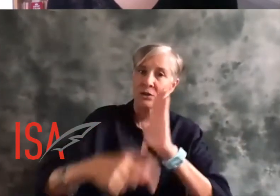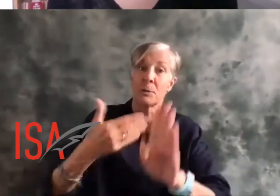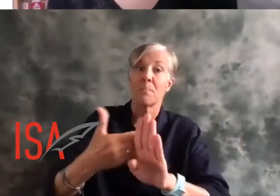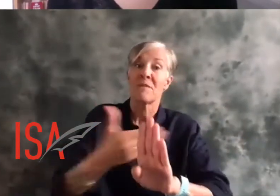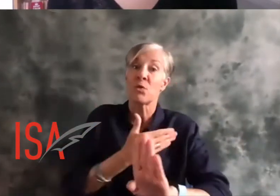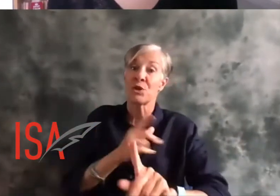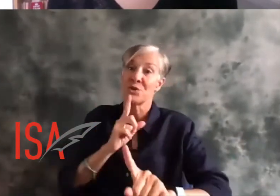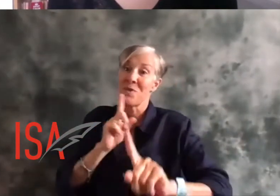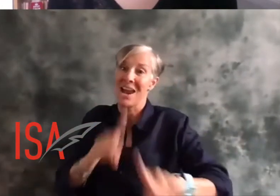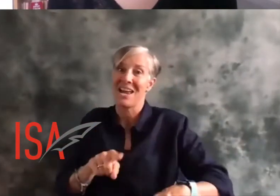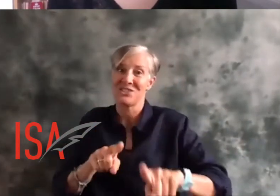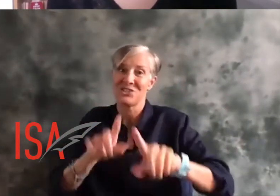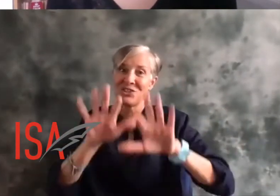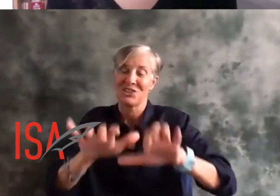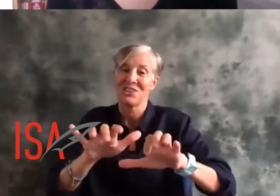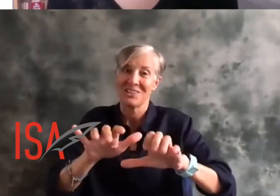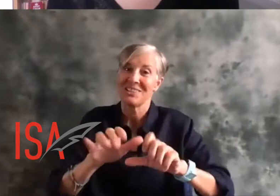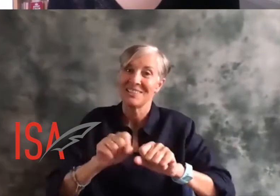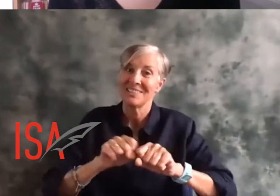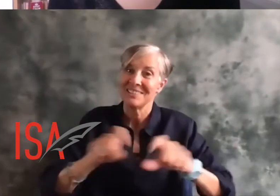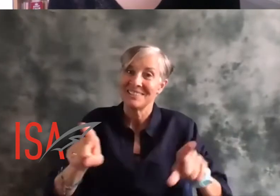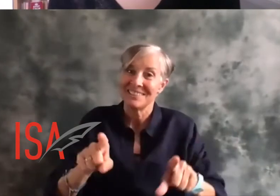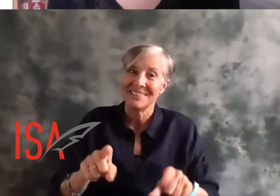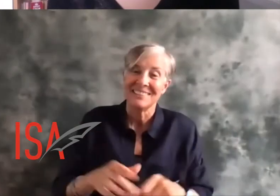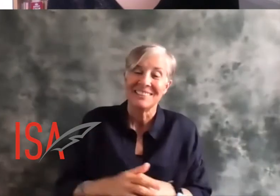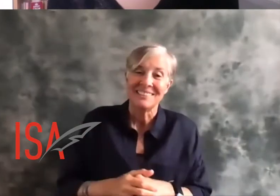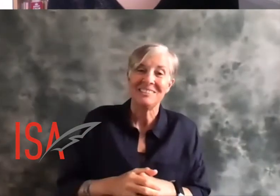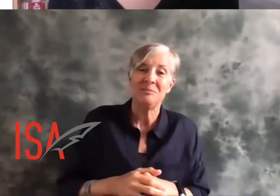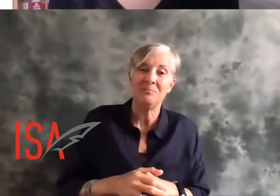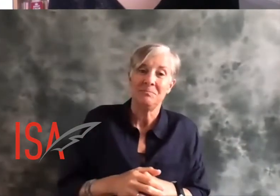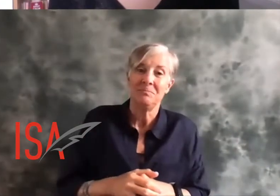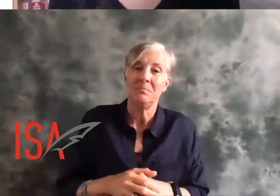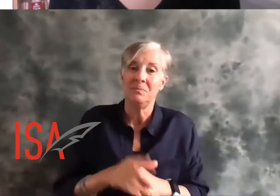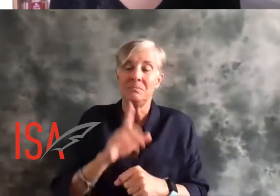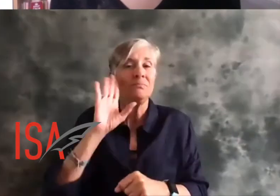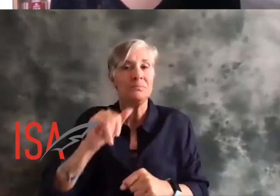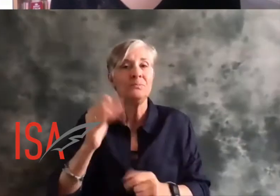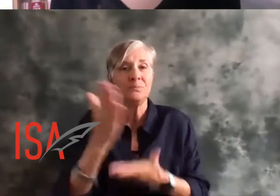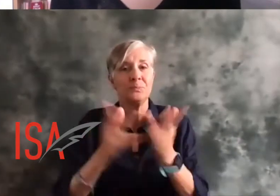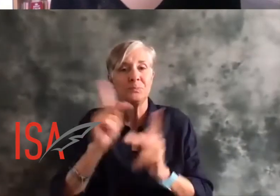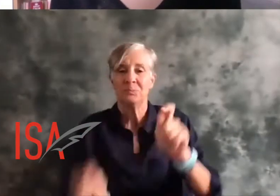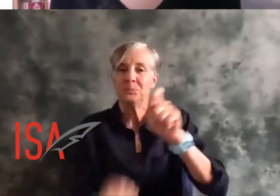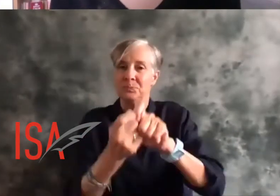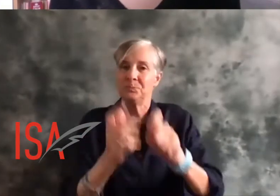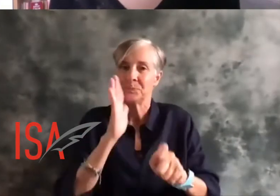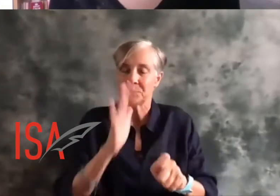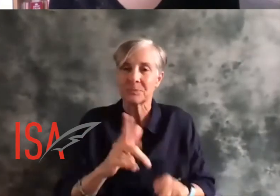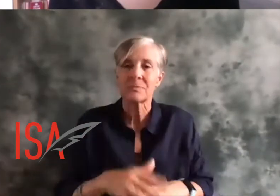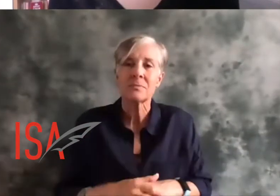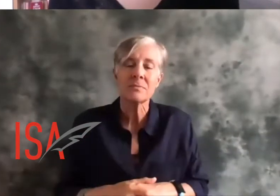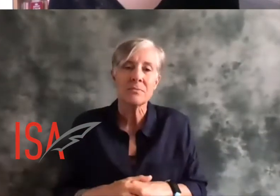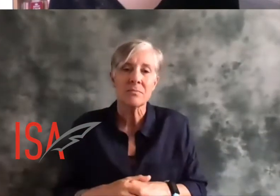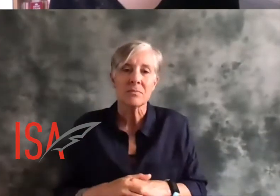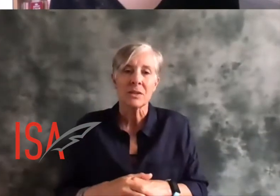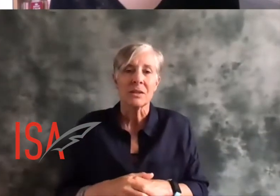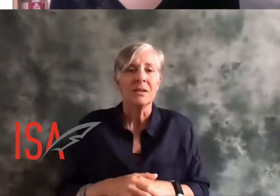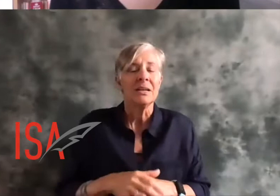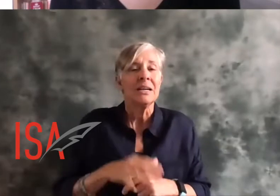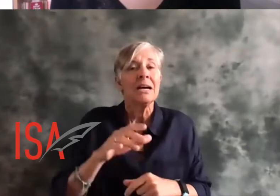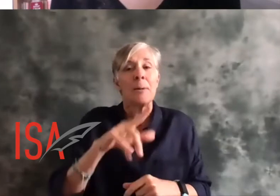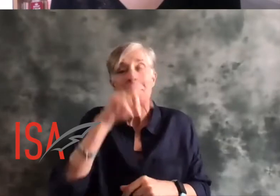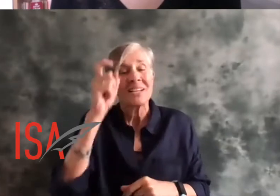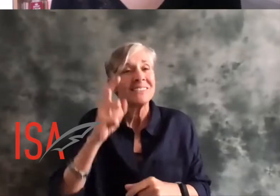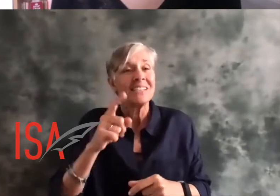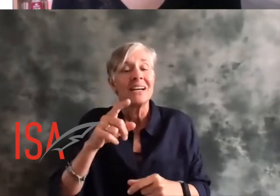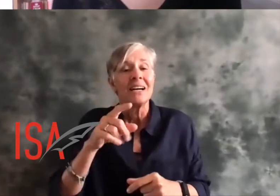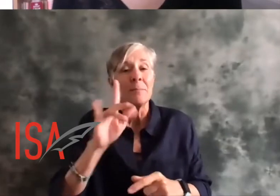anything about it. And the reason why I'm saying that is that there's backlash. And it's uninformed backlash,